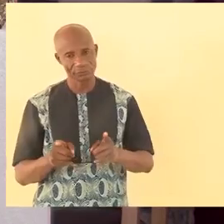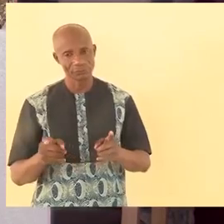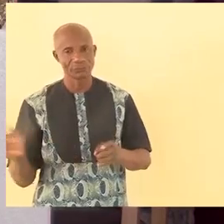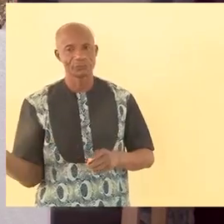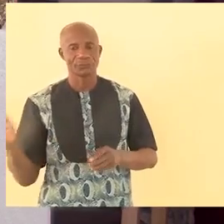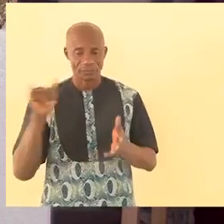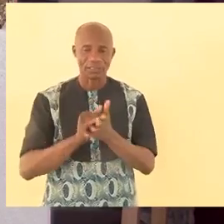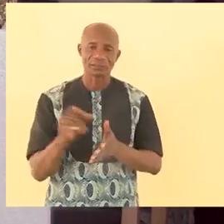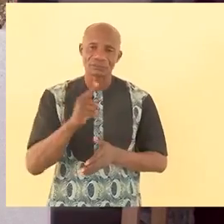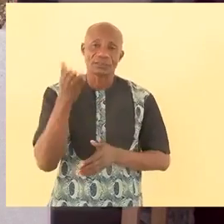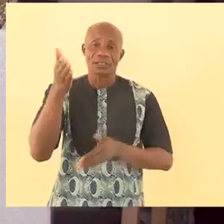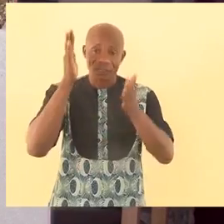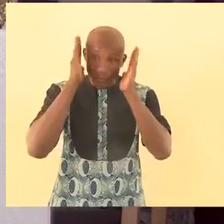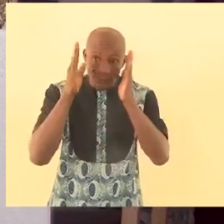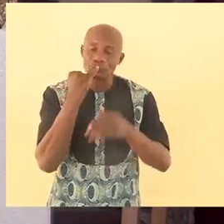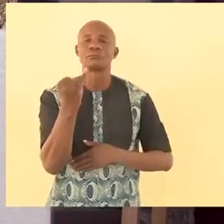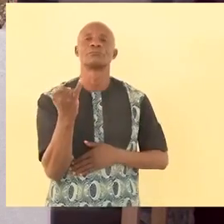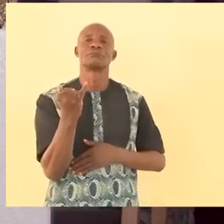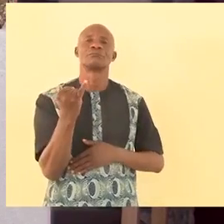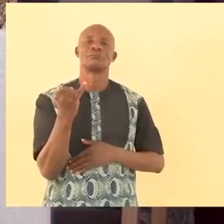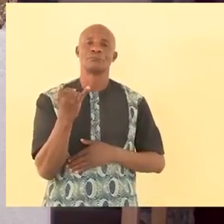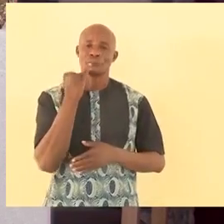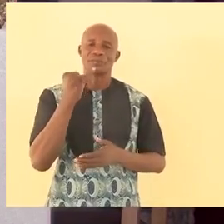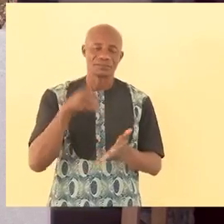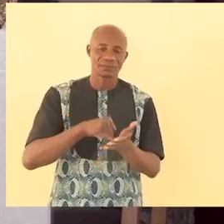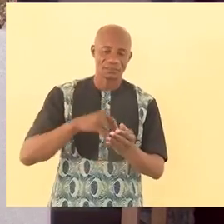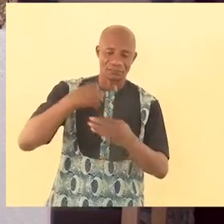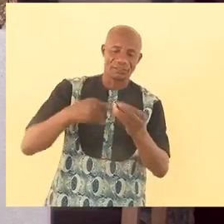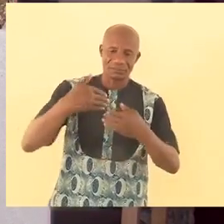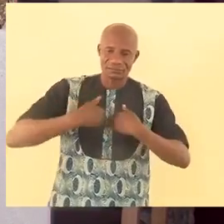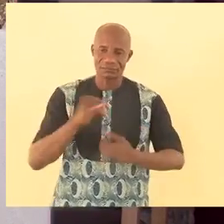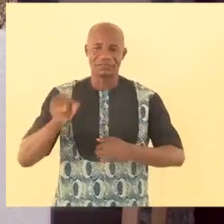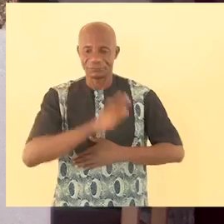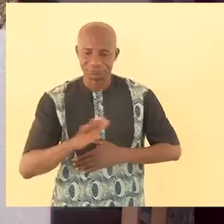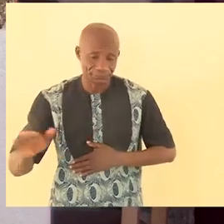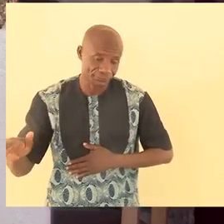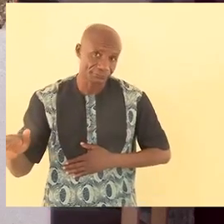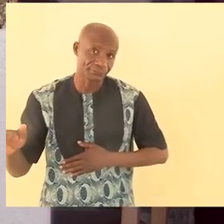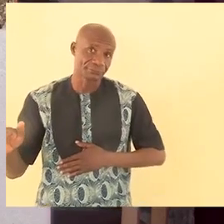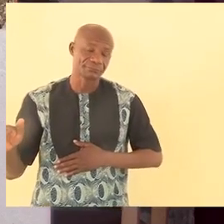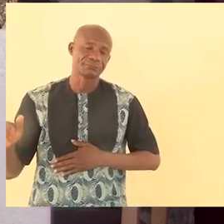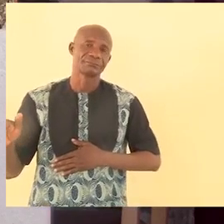Unfortunately, that is where their attention is. Or is it about having children?